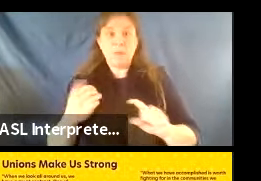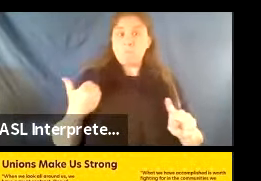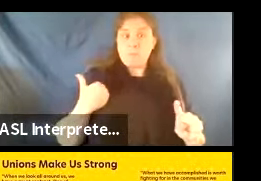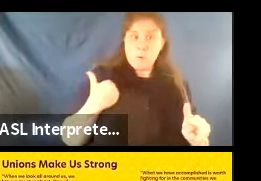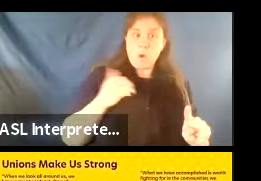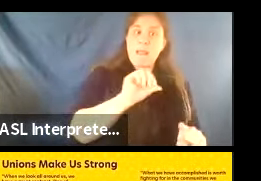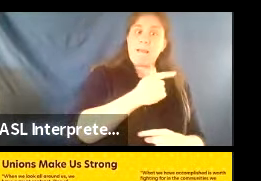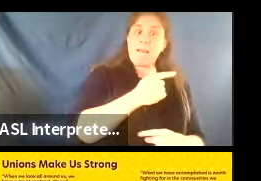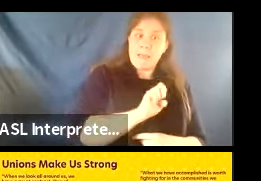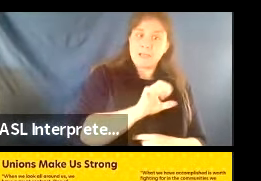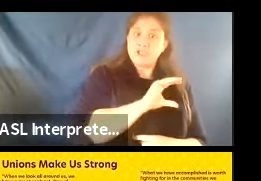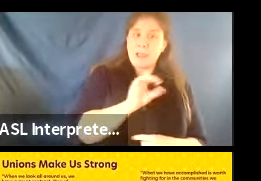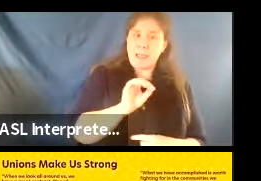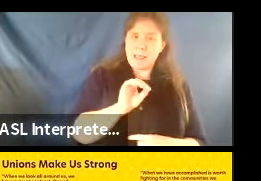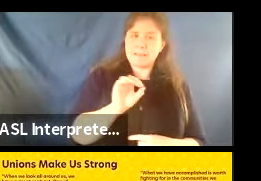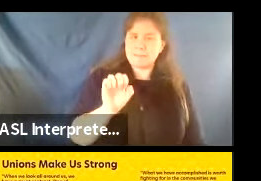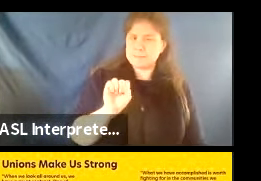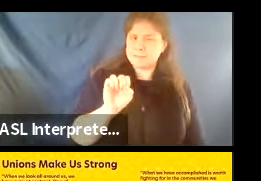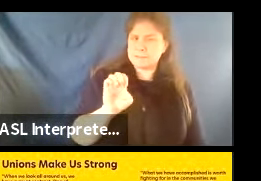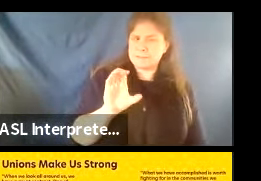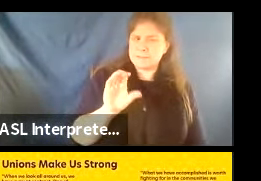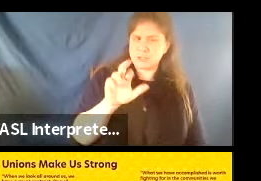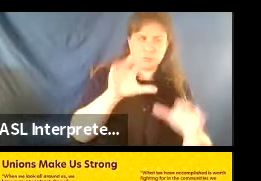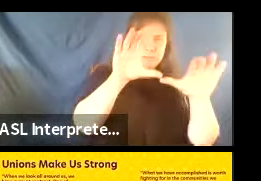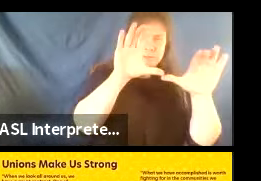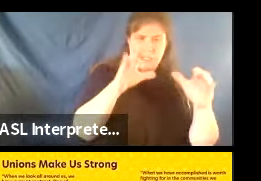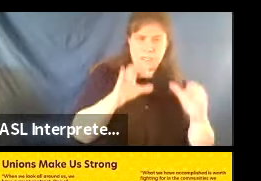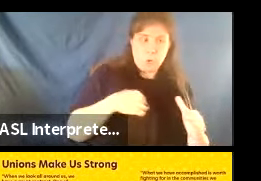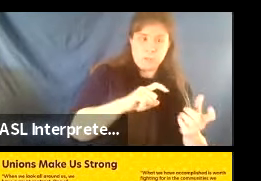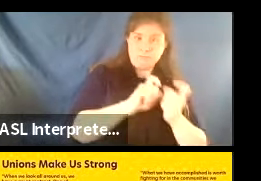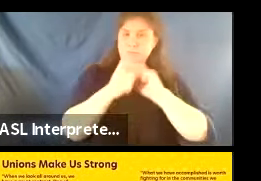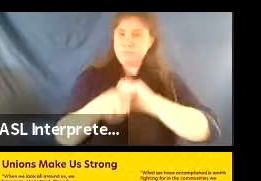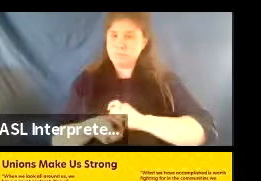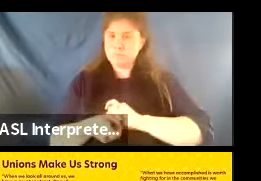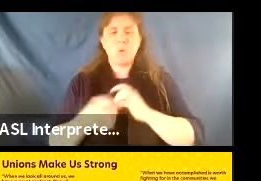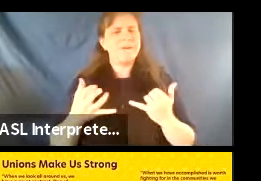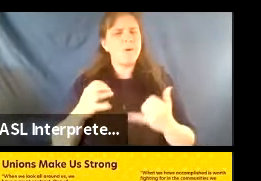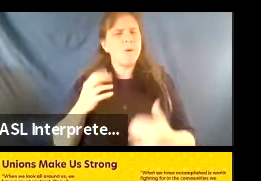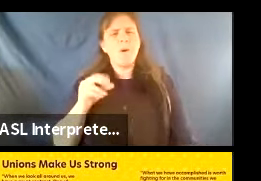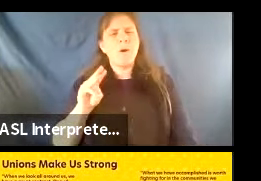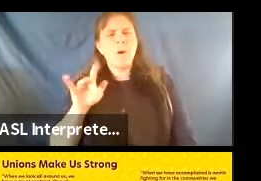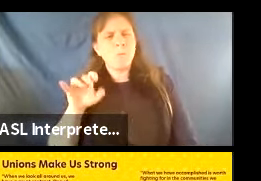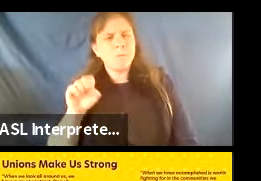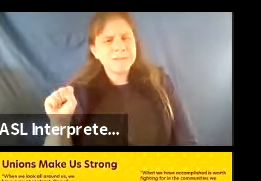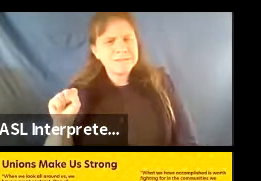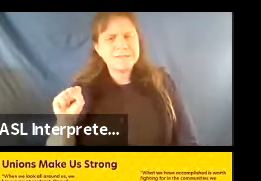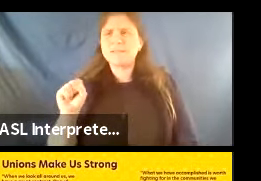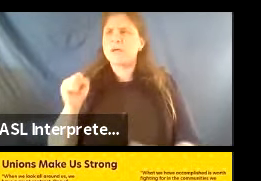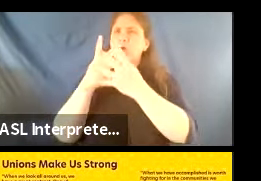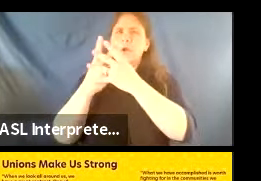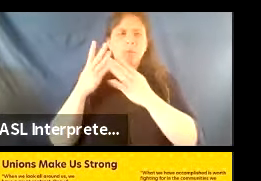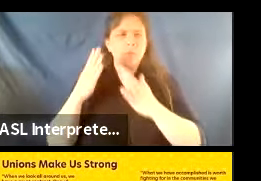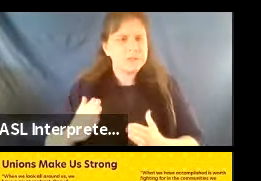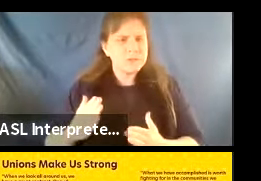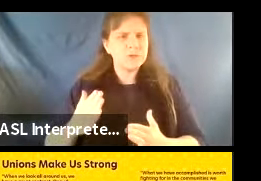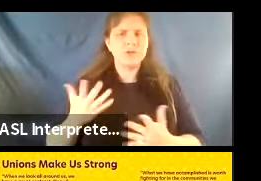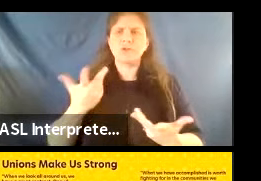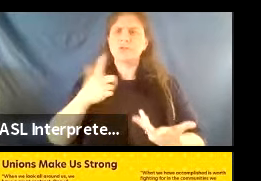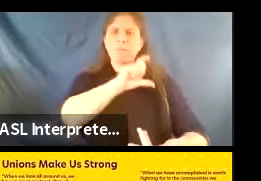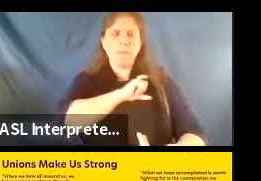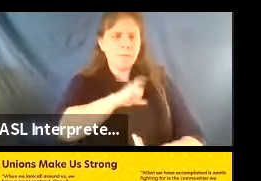sector-based system, where do inmates in correctional facilities, homeless shelters, and other programs, as well as residents